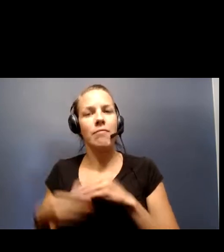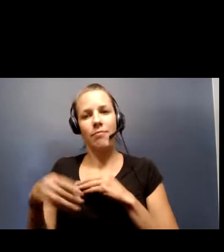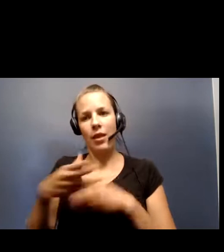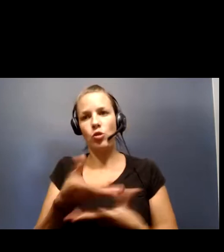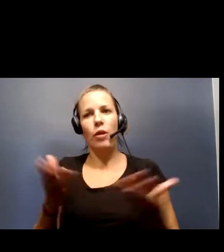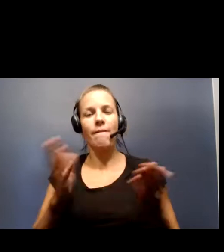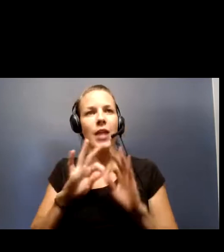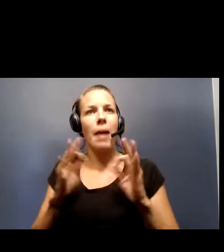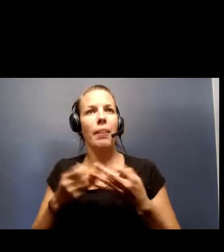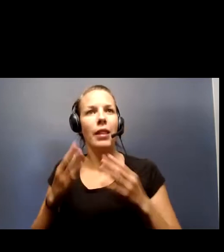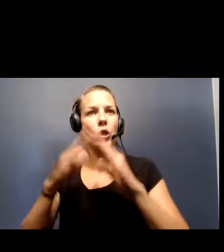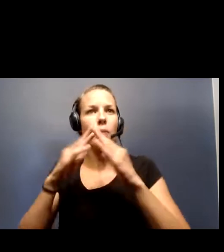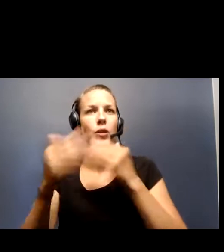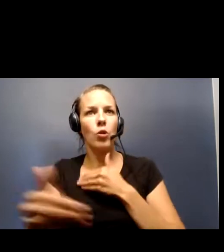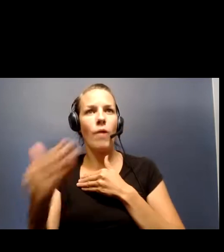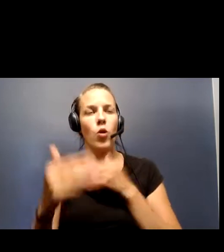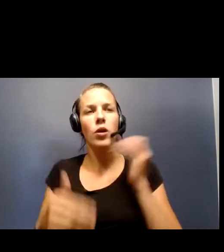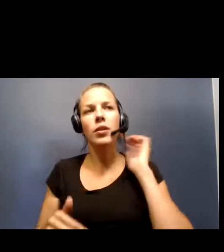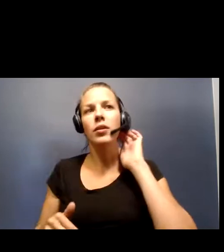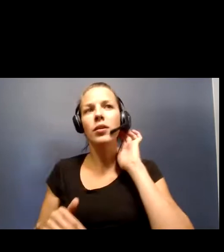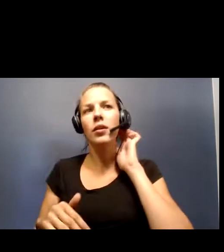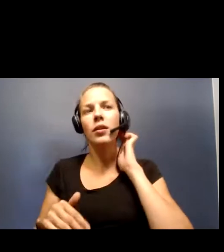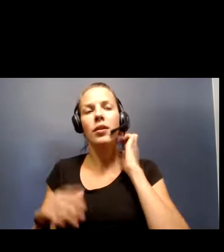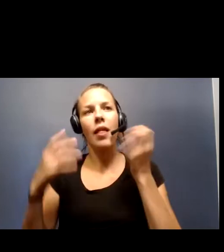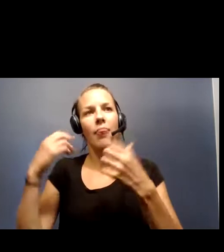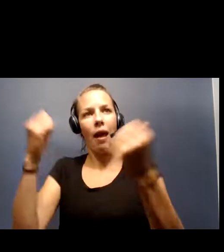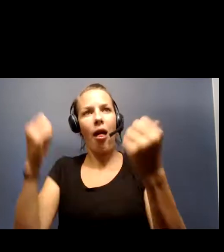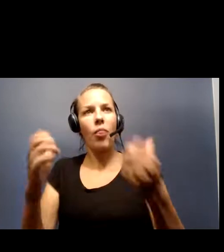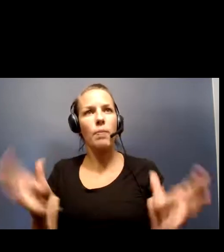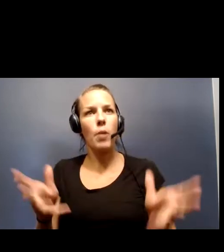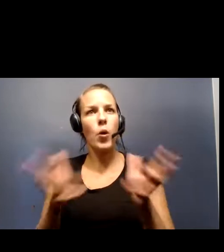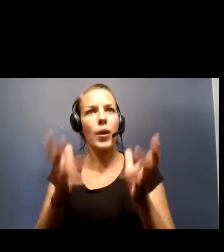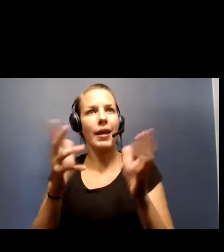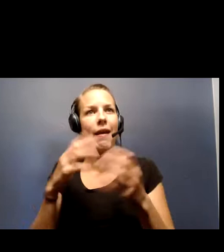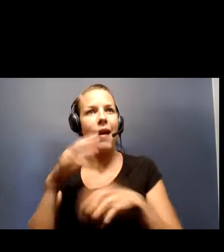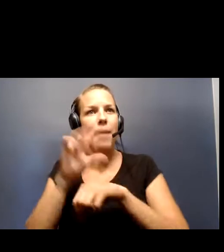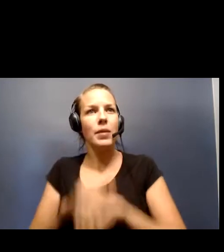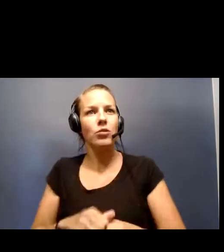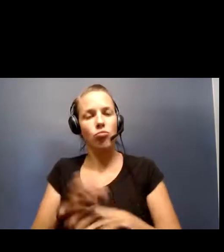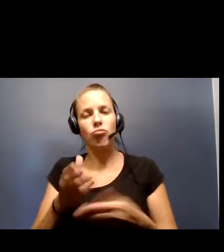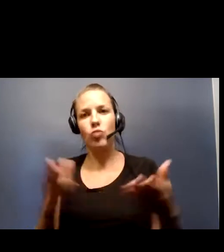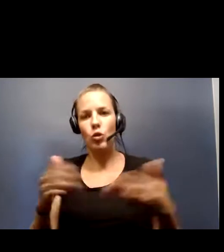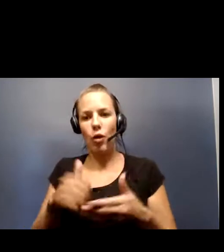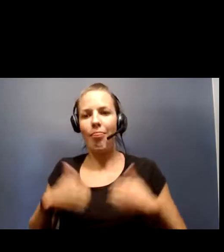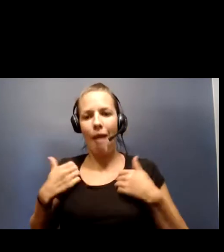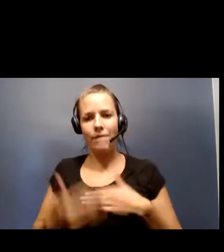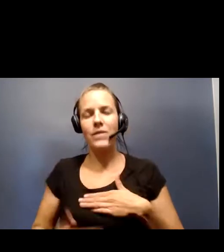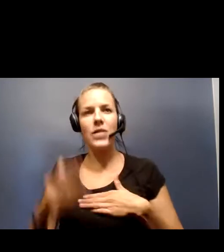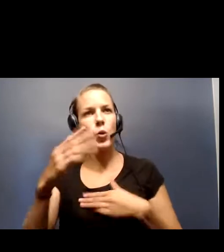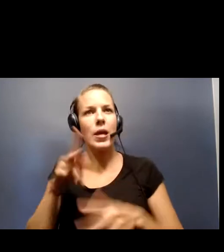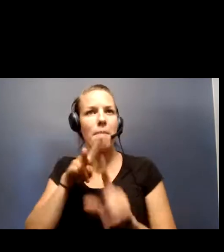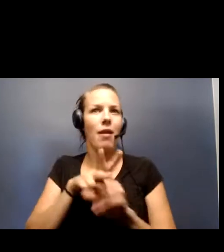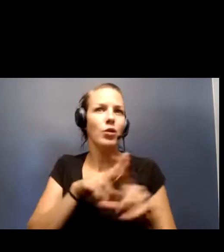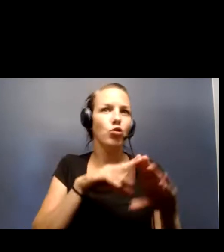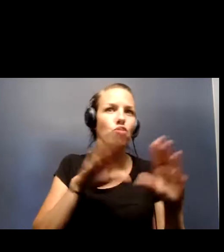communities going forward. So these health promoting habits are also things that are helpful across the lifespan. We can apply this to children, we can